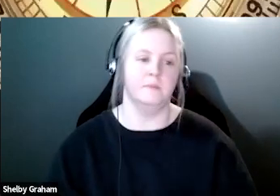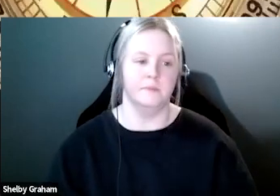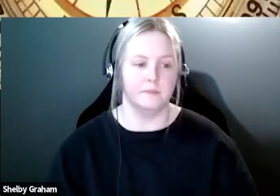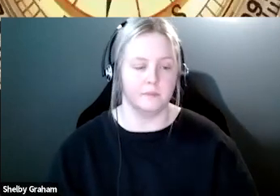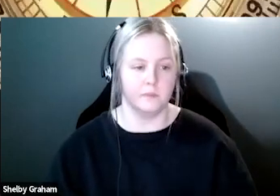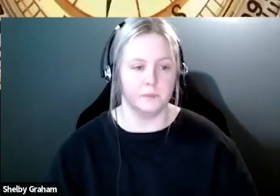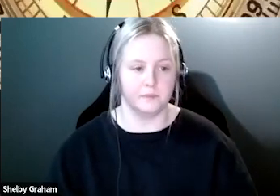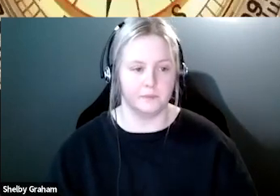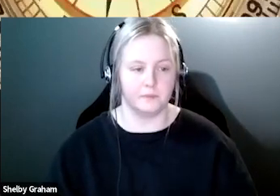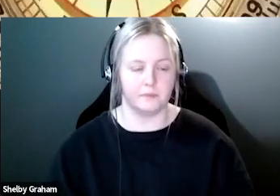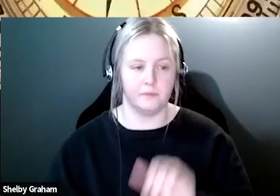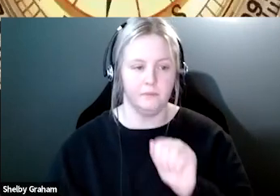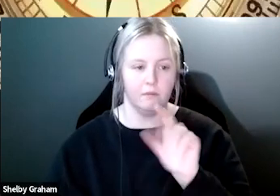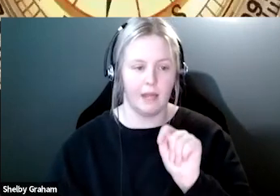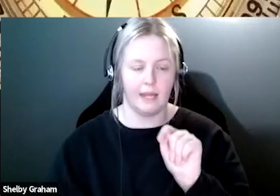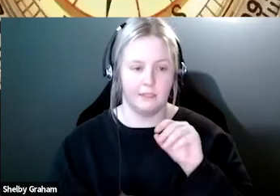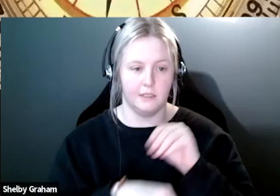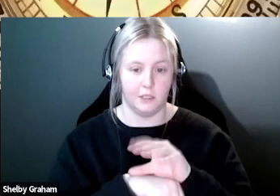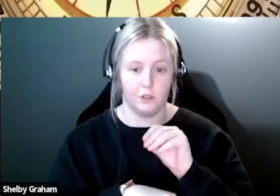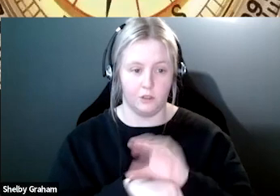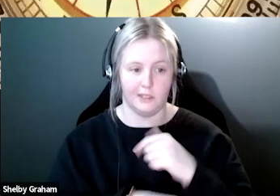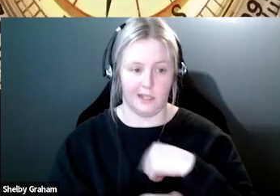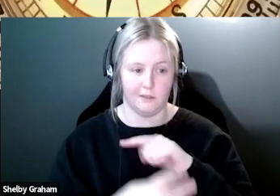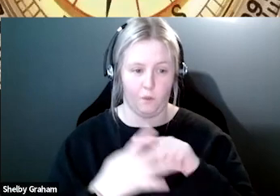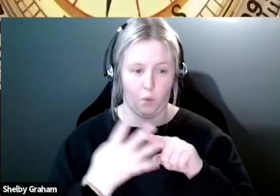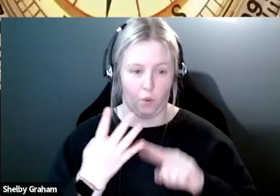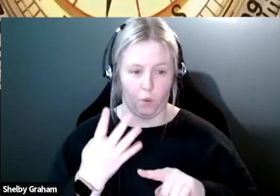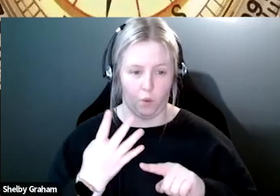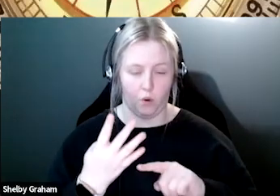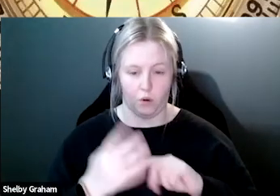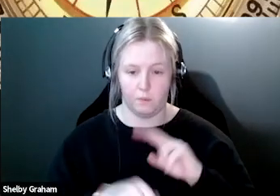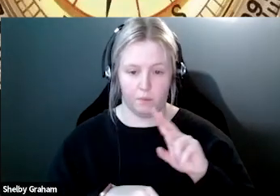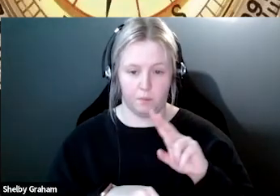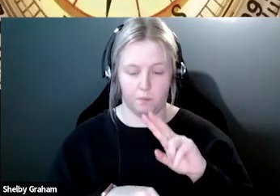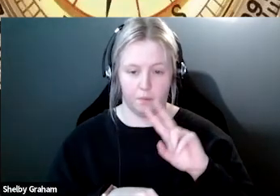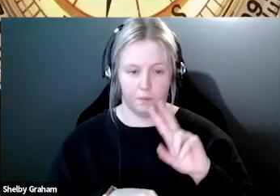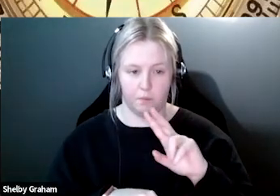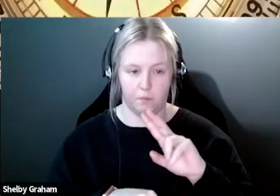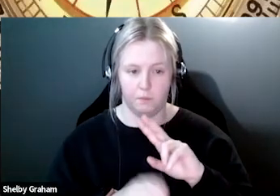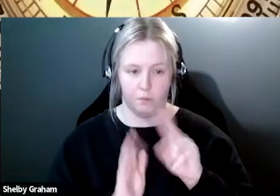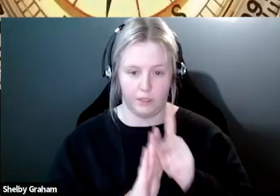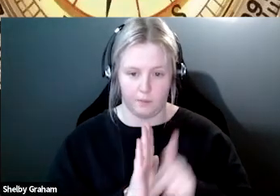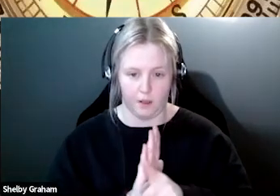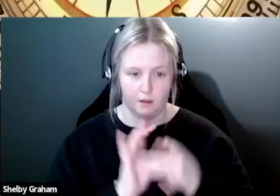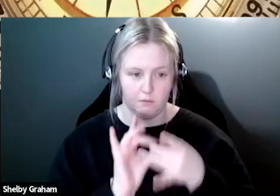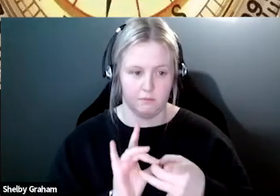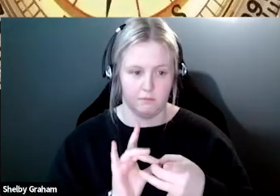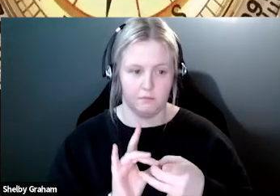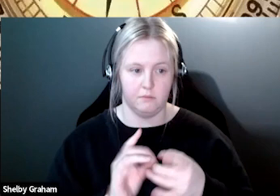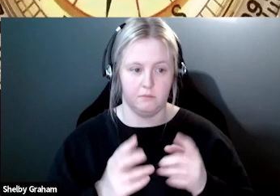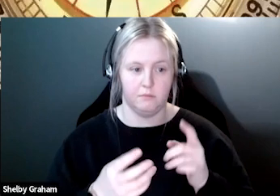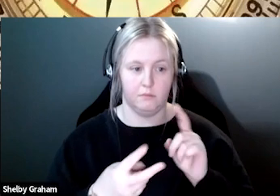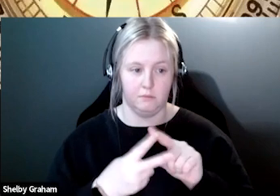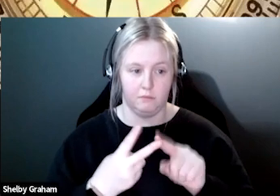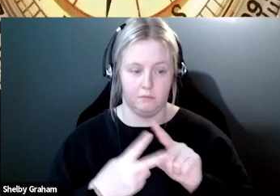So ACT Consulting has basically 4 guiding principles, and 2 of them are nothing about us without